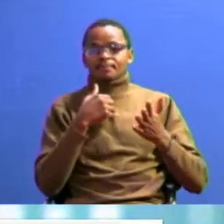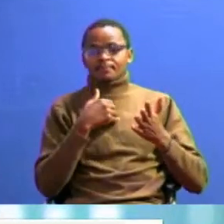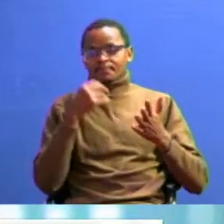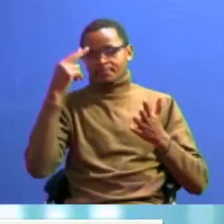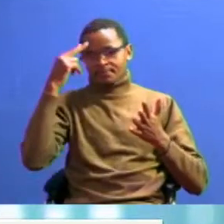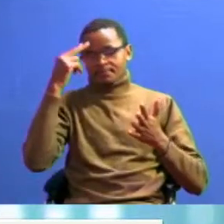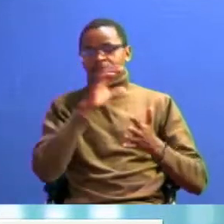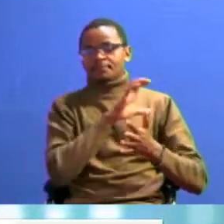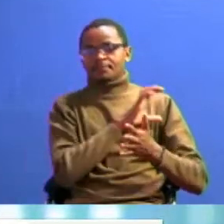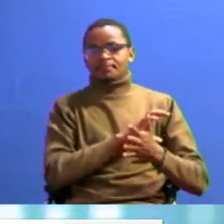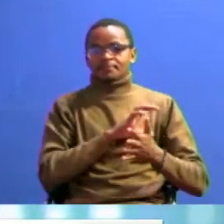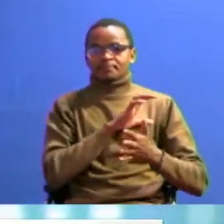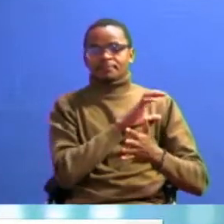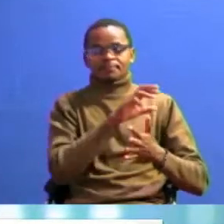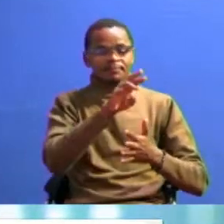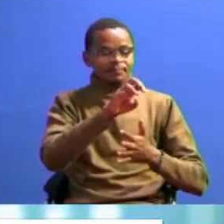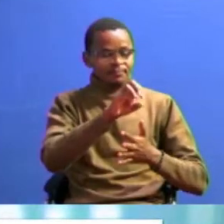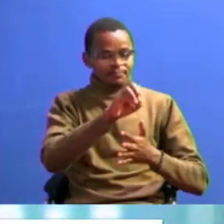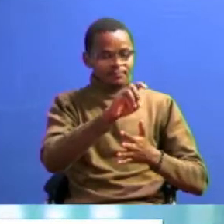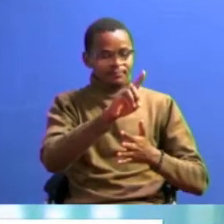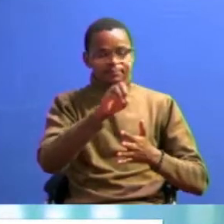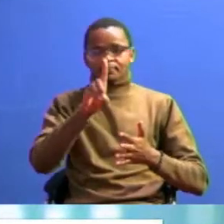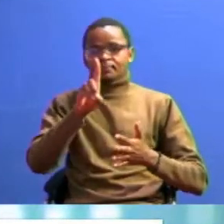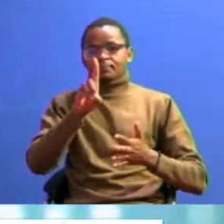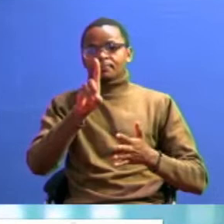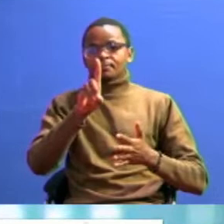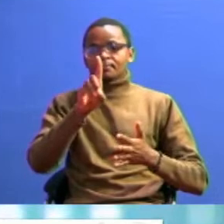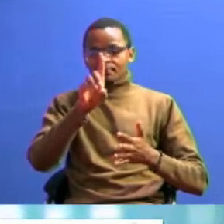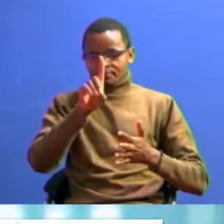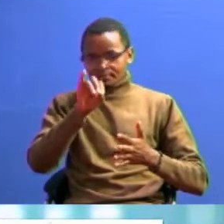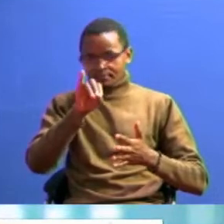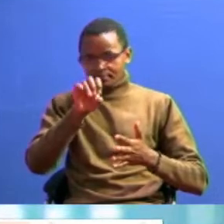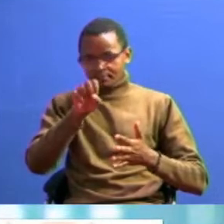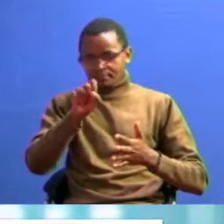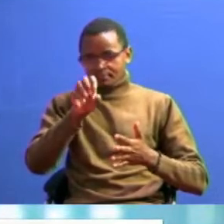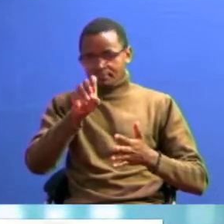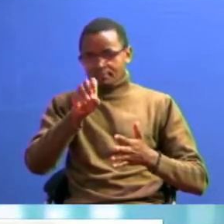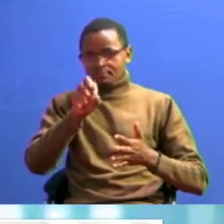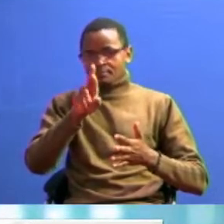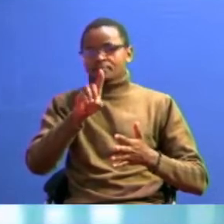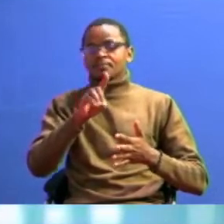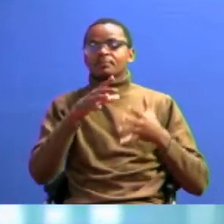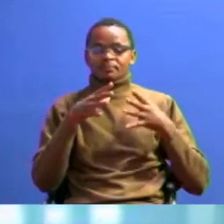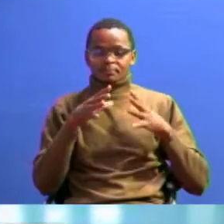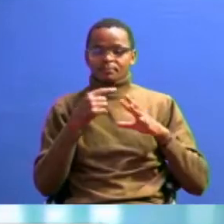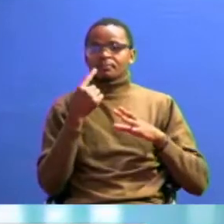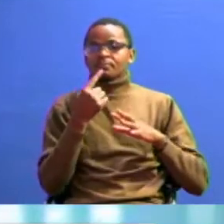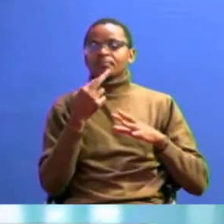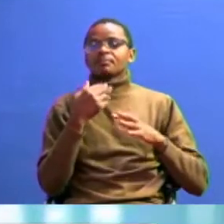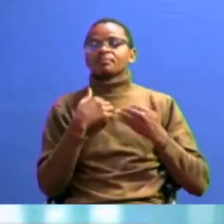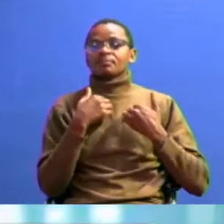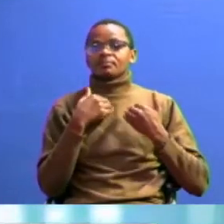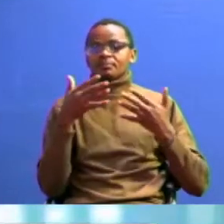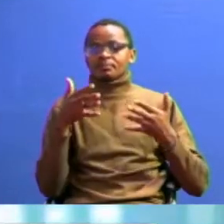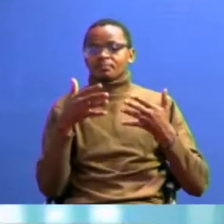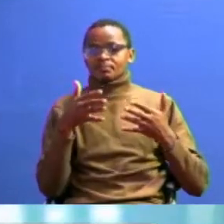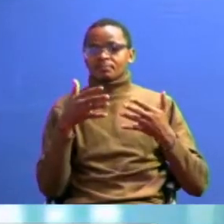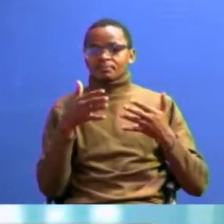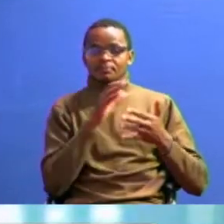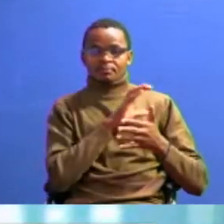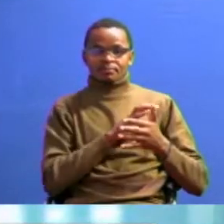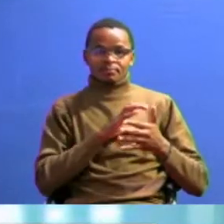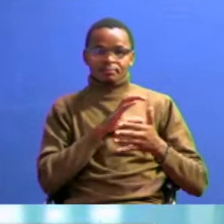symptoms such as mood disorders, anxiety disorders. And so people who are having these